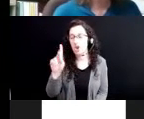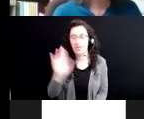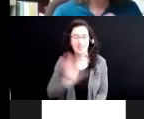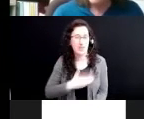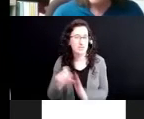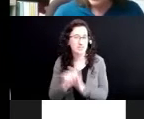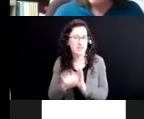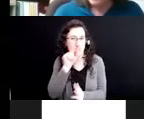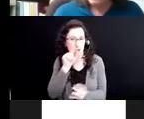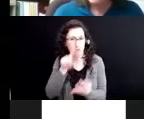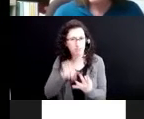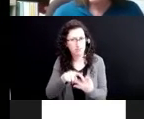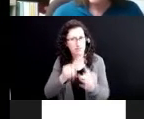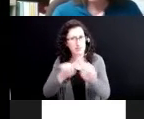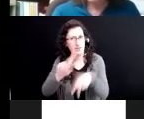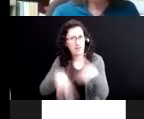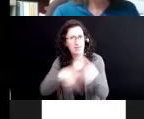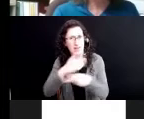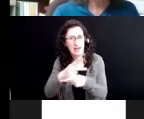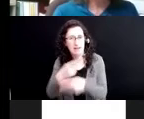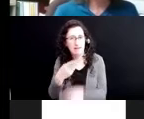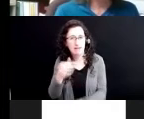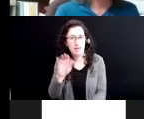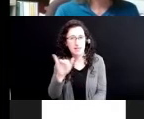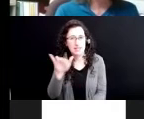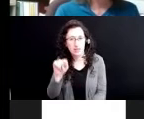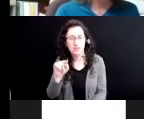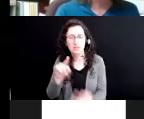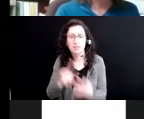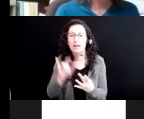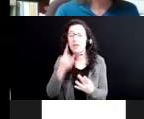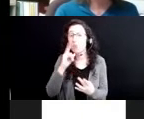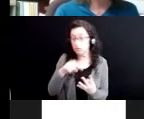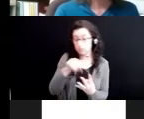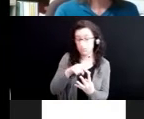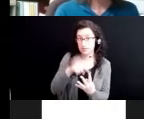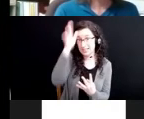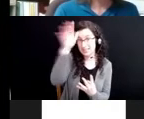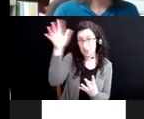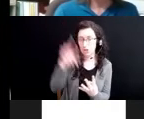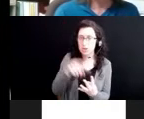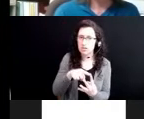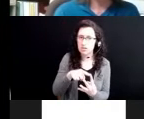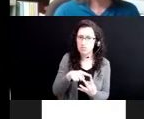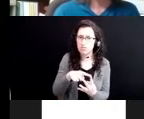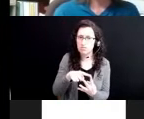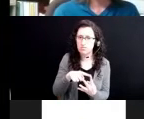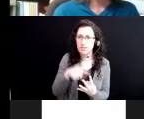uses different types of habitat. So habitat for a black-tailed deer, for example, is not habitat